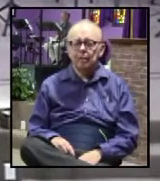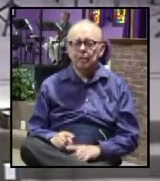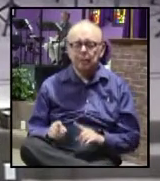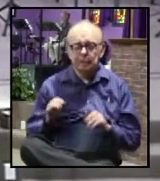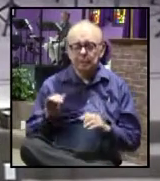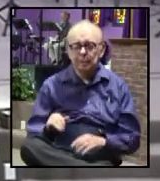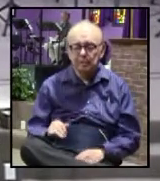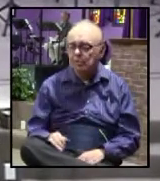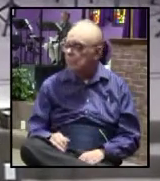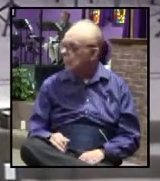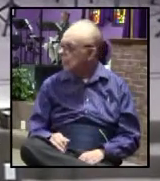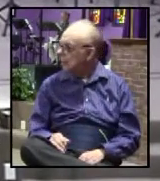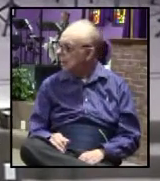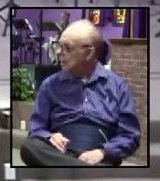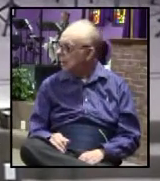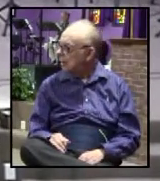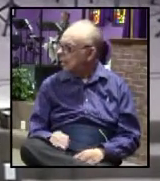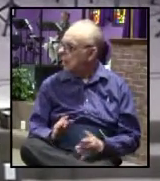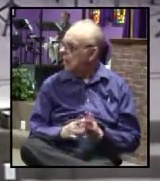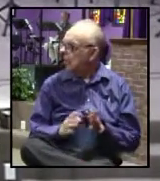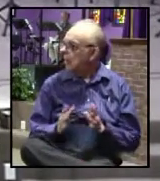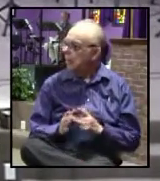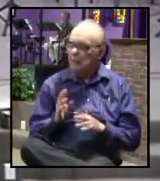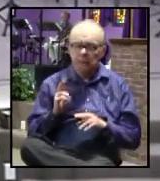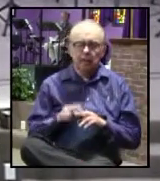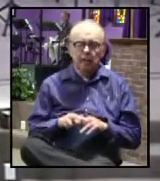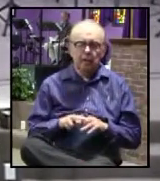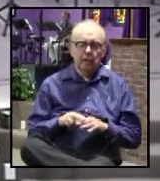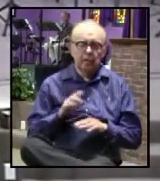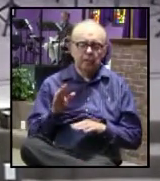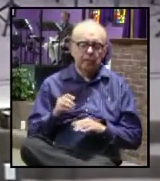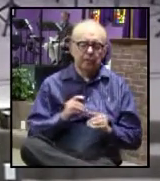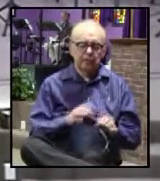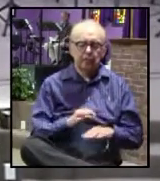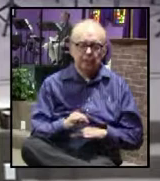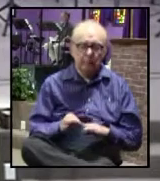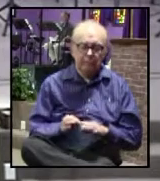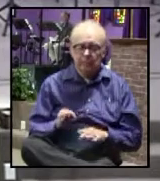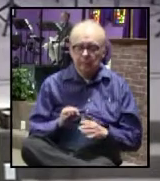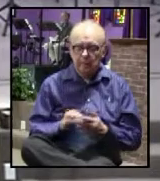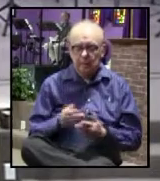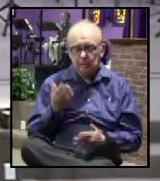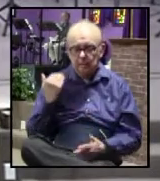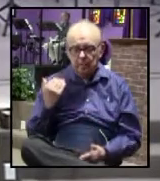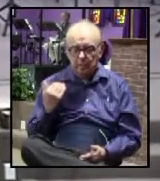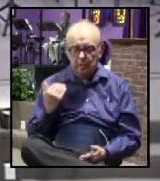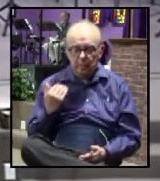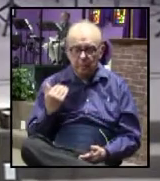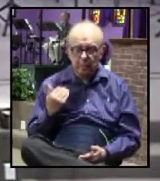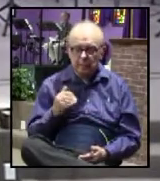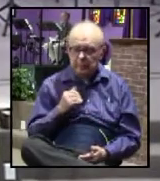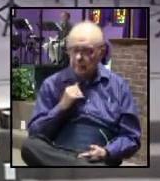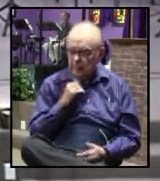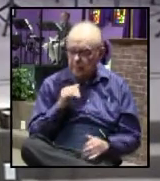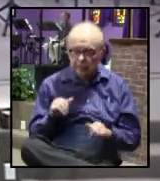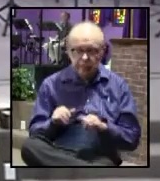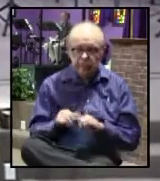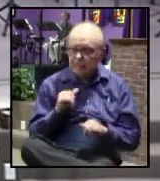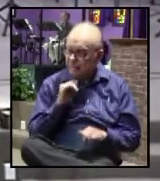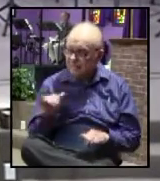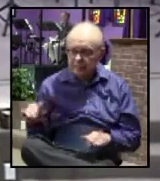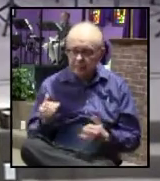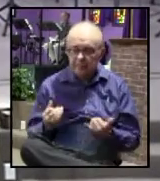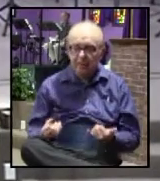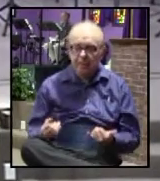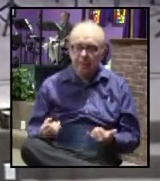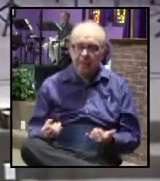But yet, Jesus is sitting here washing his disciples' feet. Now remember, back then, their footwear was not what ours is today. And